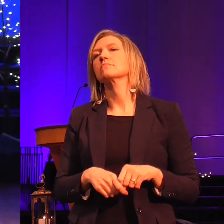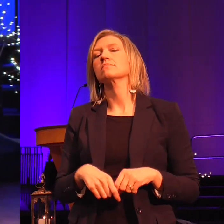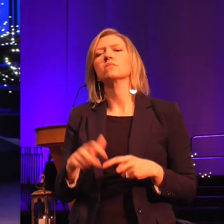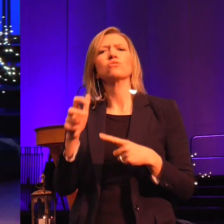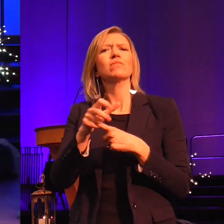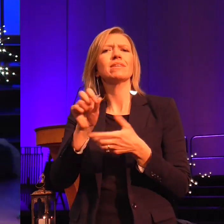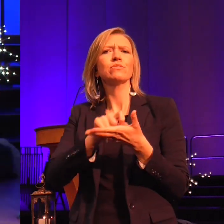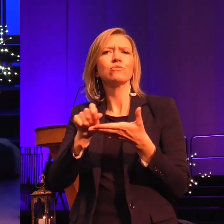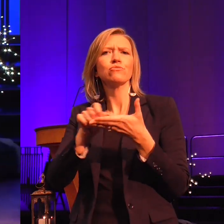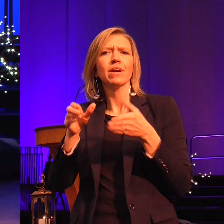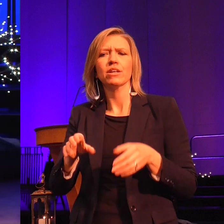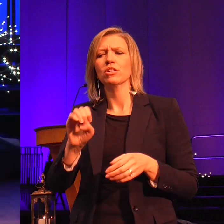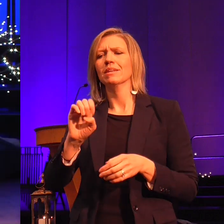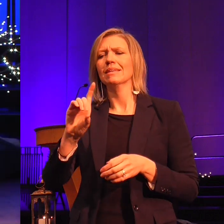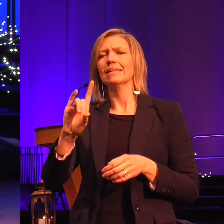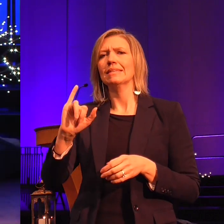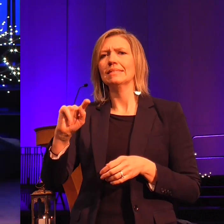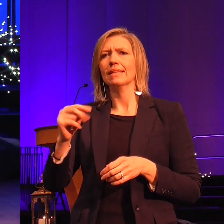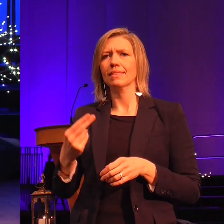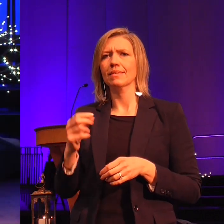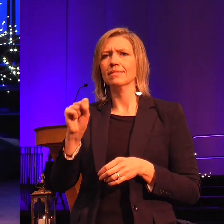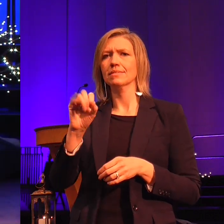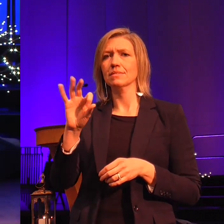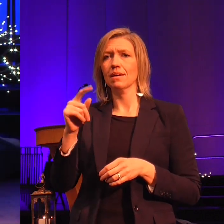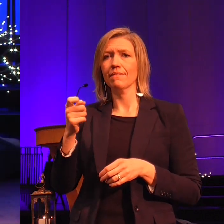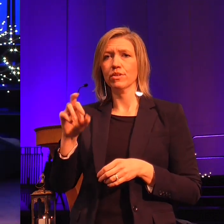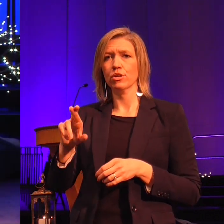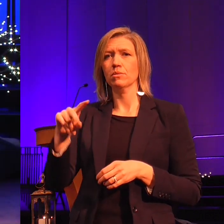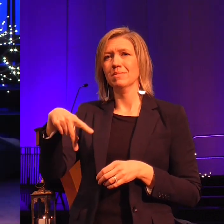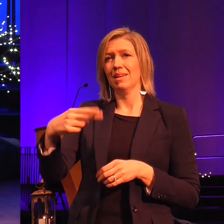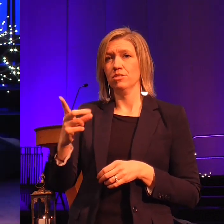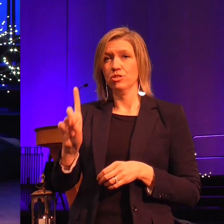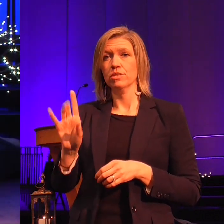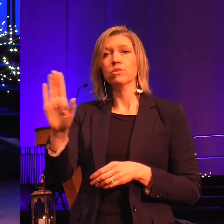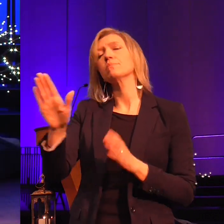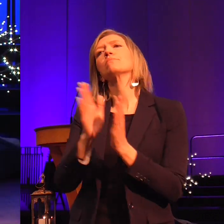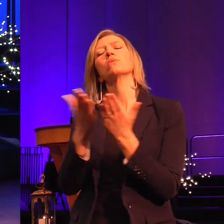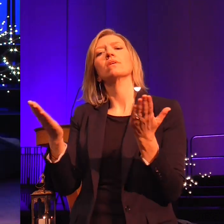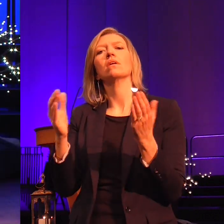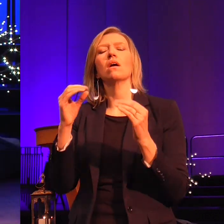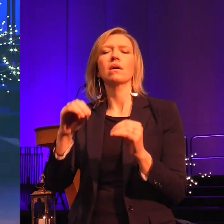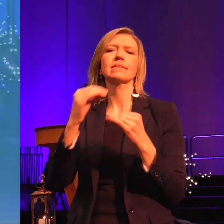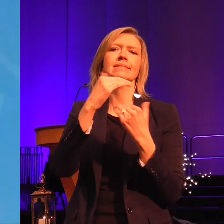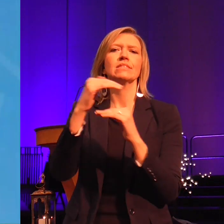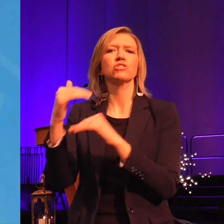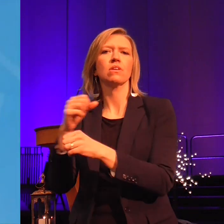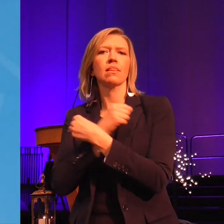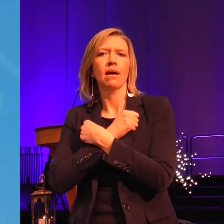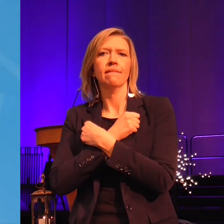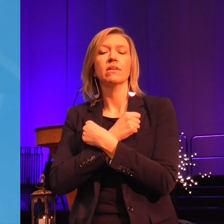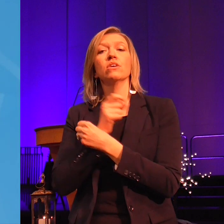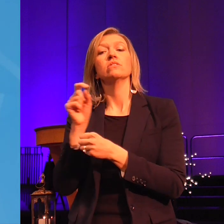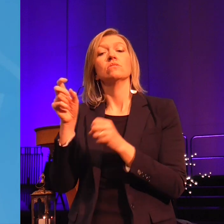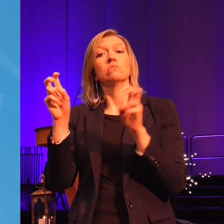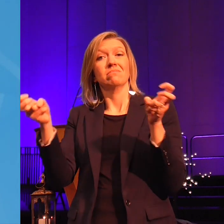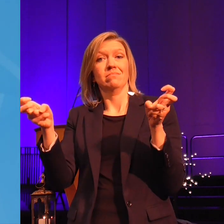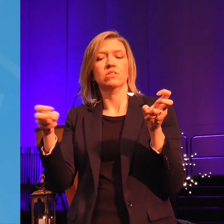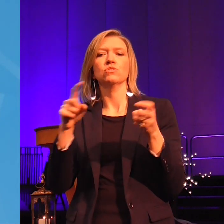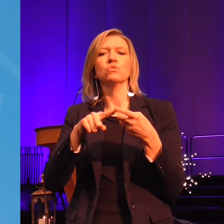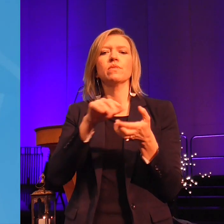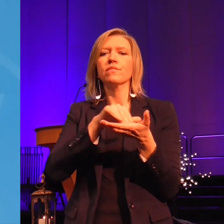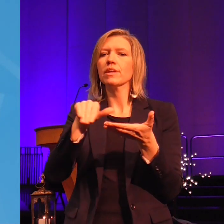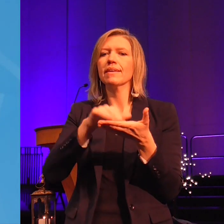Edith Stauffer, PhD, in her book, Unconditional Love and Forgiveness, says, to forgive is to cancel demands, conditions,